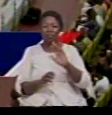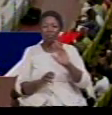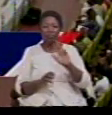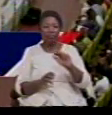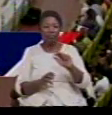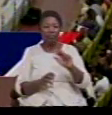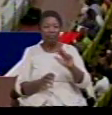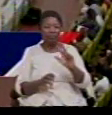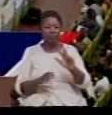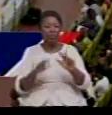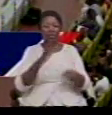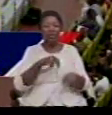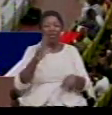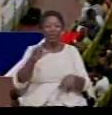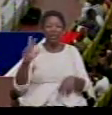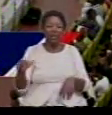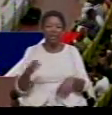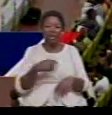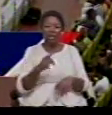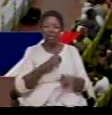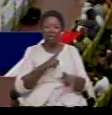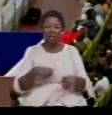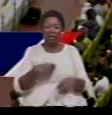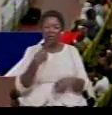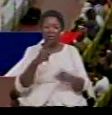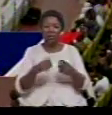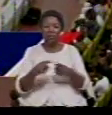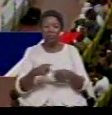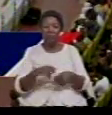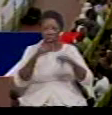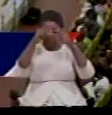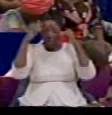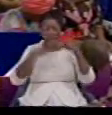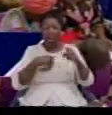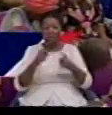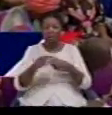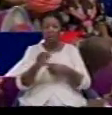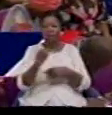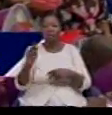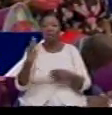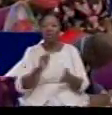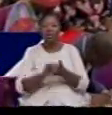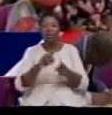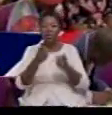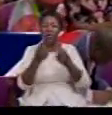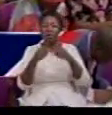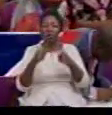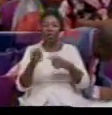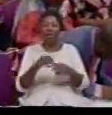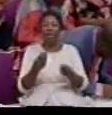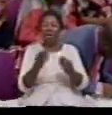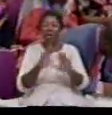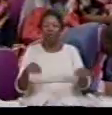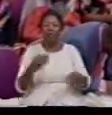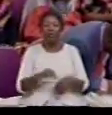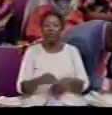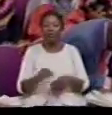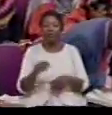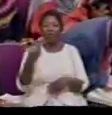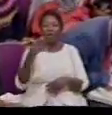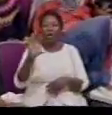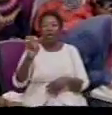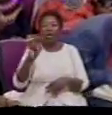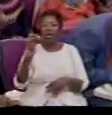the Lord spake unto Moses and unto Aaron, saying, When ye be come into the land of Canaan, which I give to you for